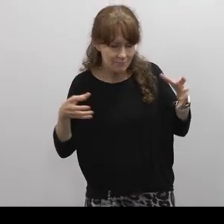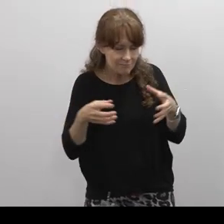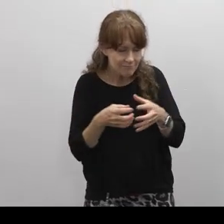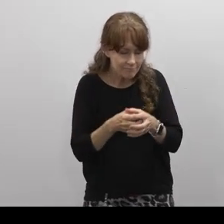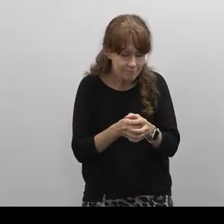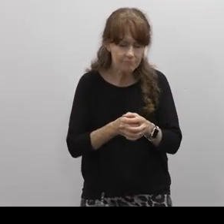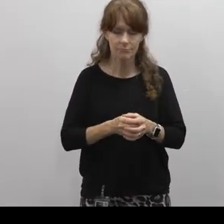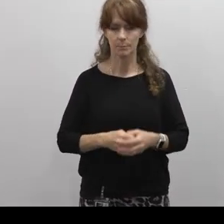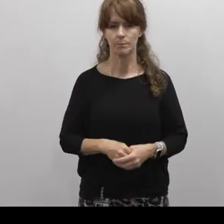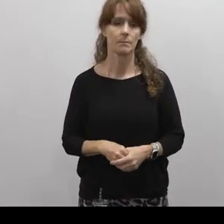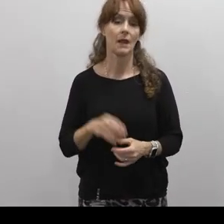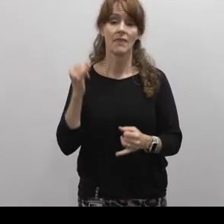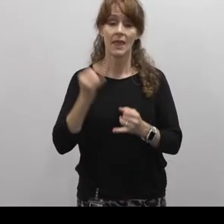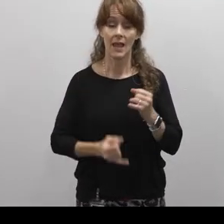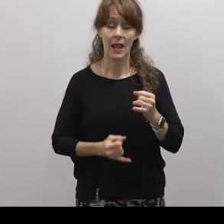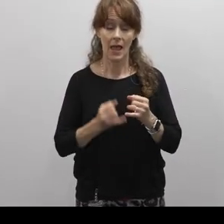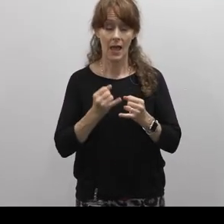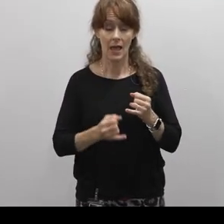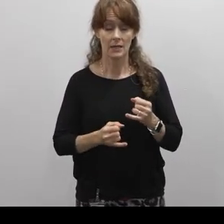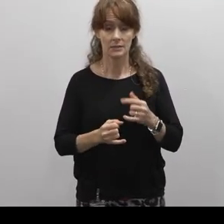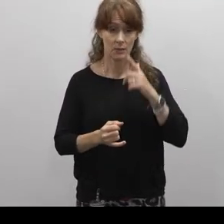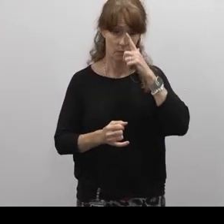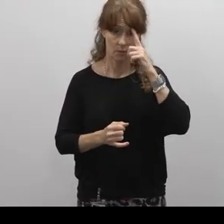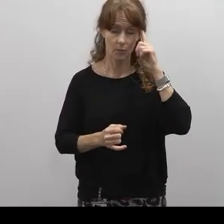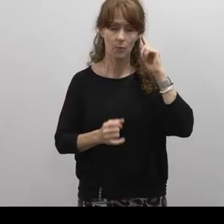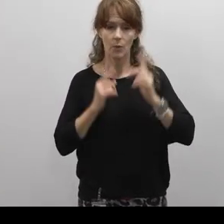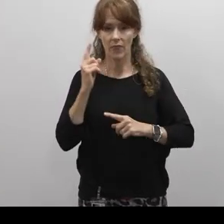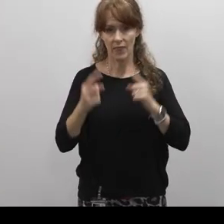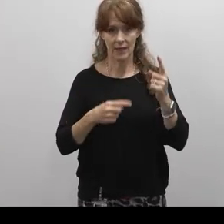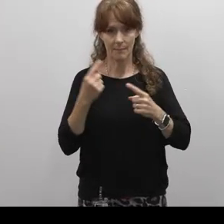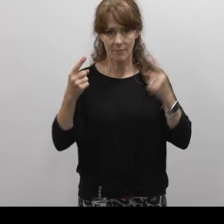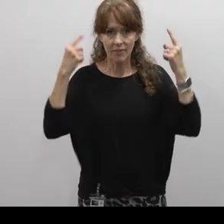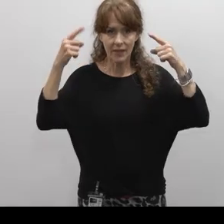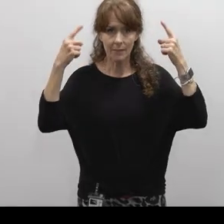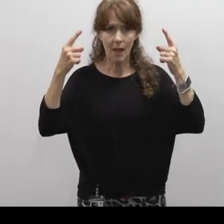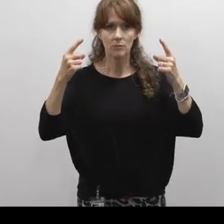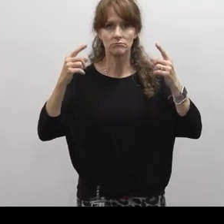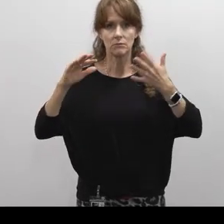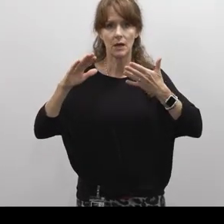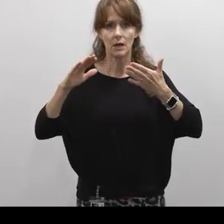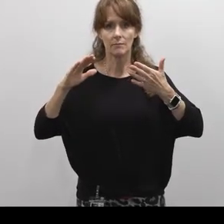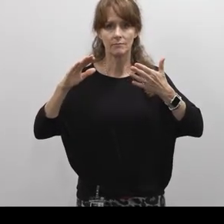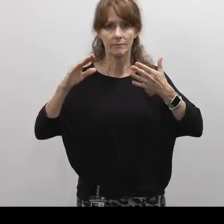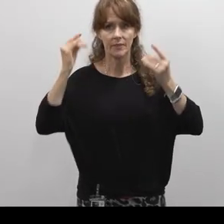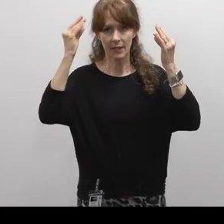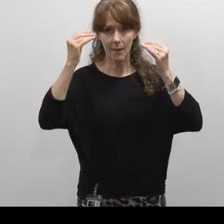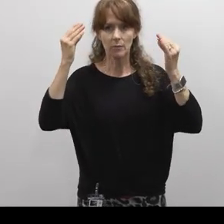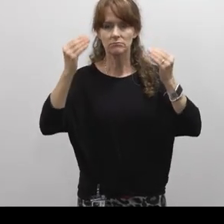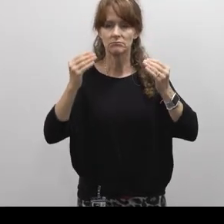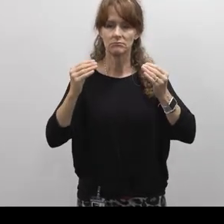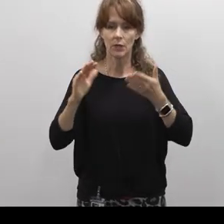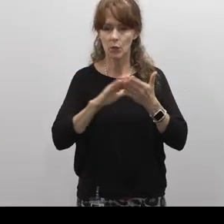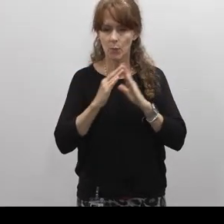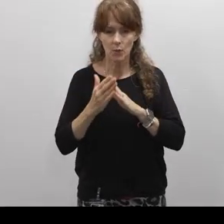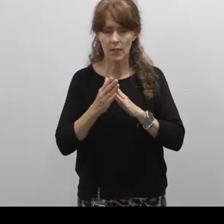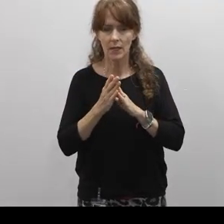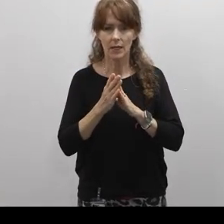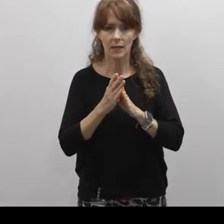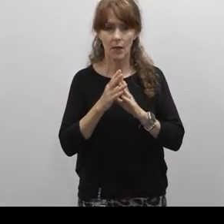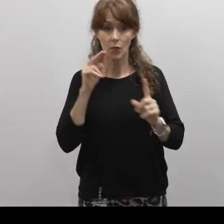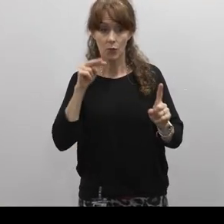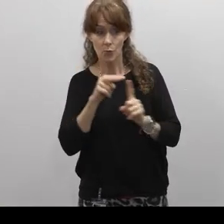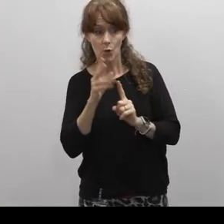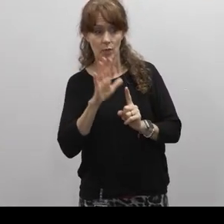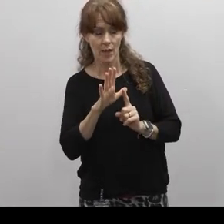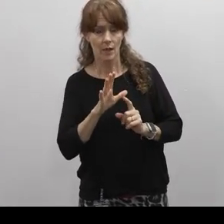And then lastly, this question, when we think about our community and wanting, again, to open up the lens of community, what will bring